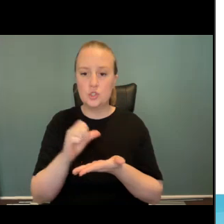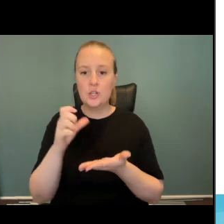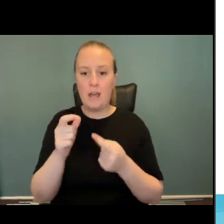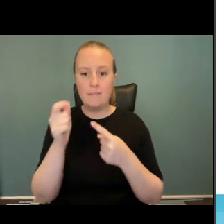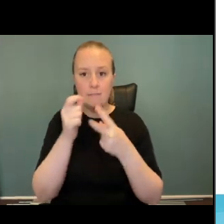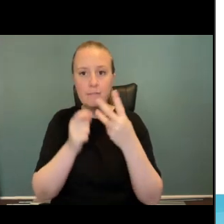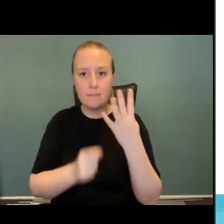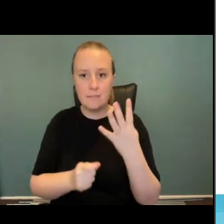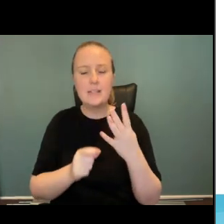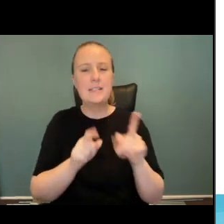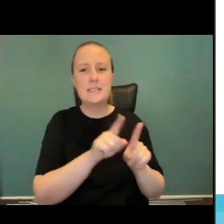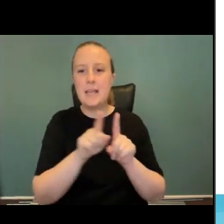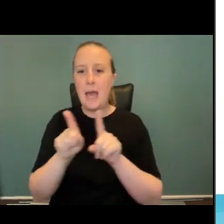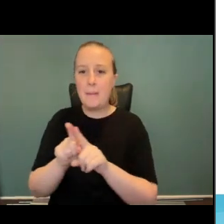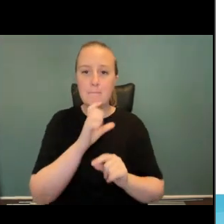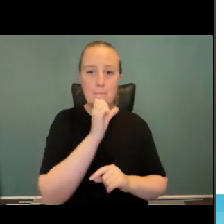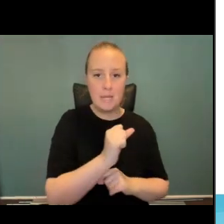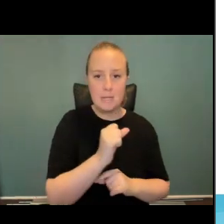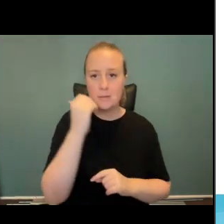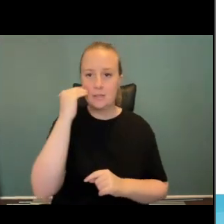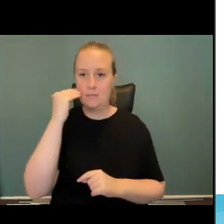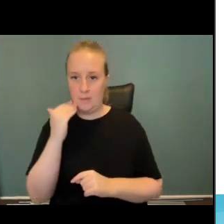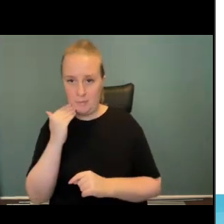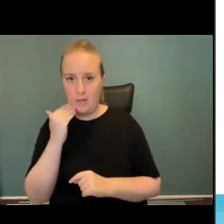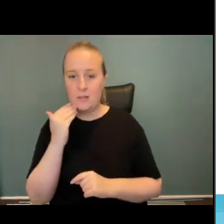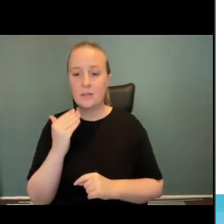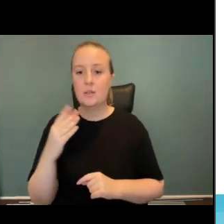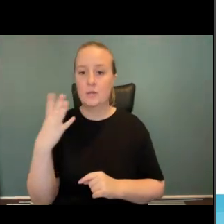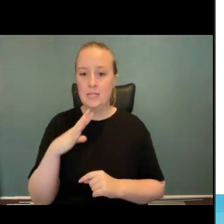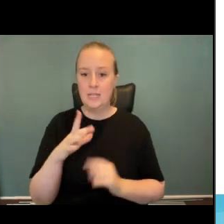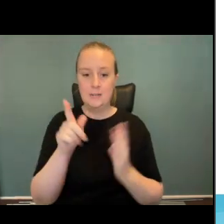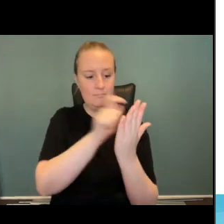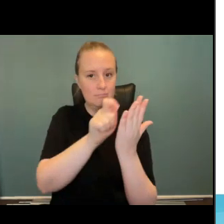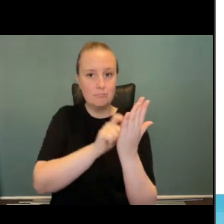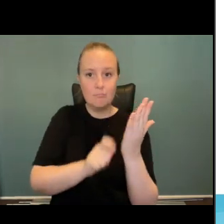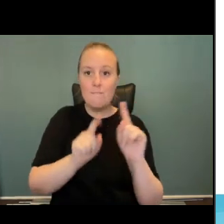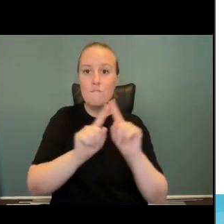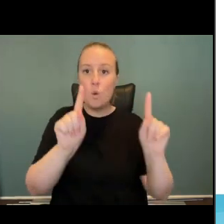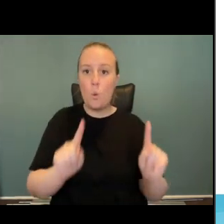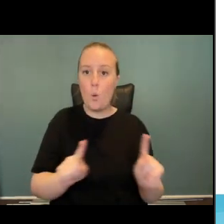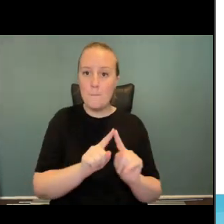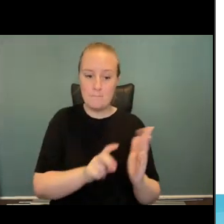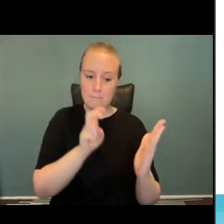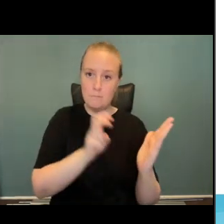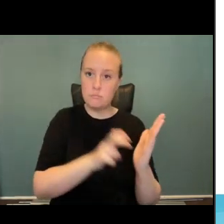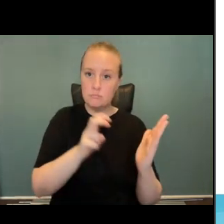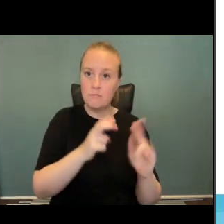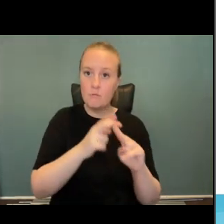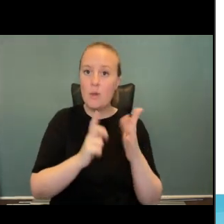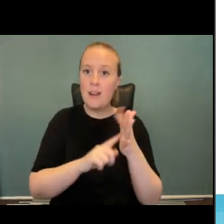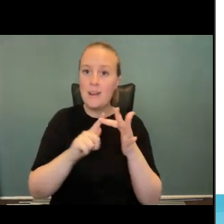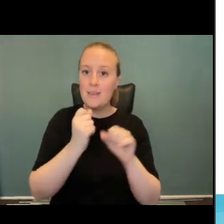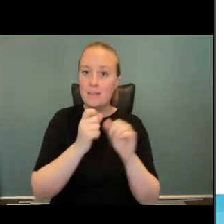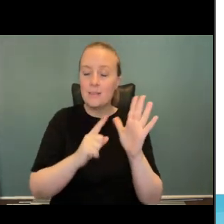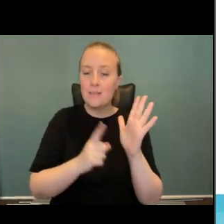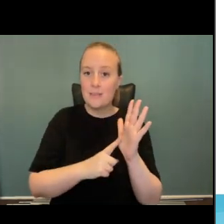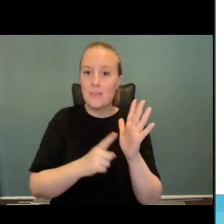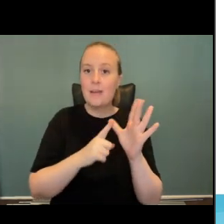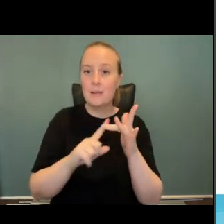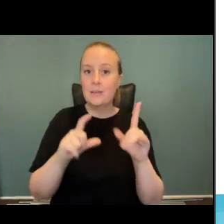females. So we need a completed and signed legal aid form. That might sound a bit obvious, but you will be surprised how